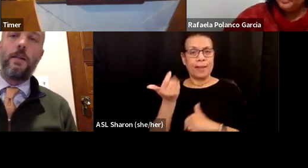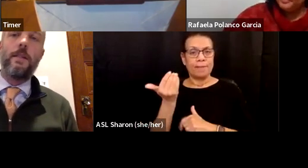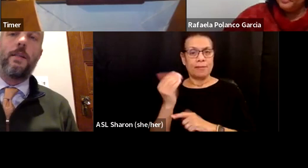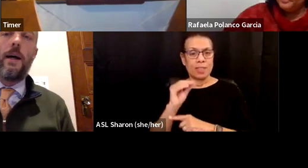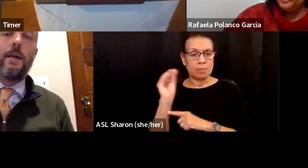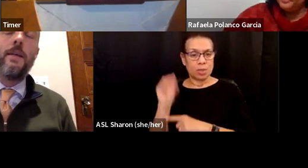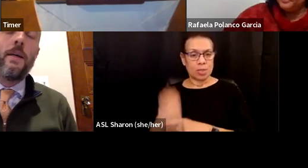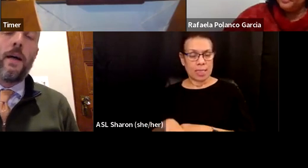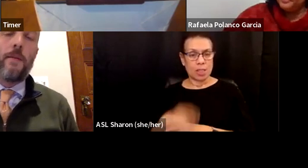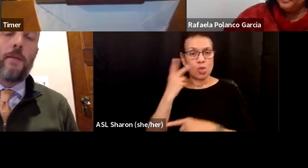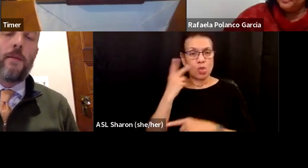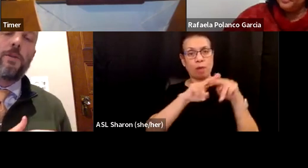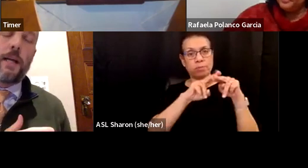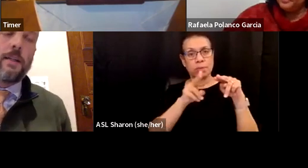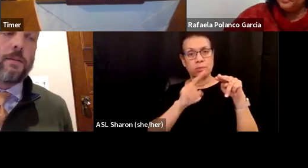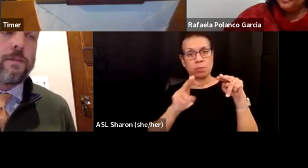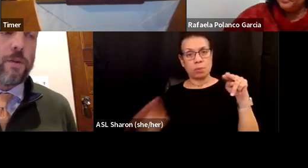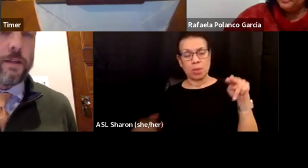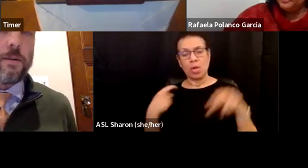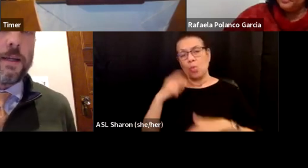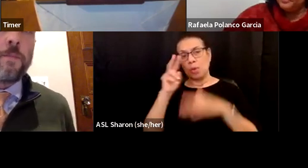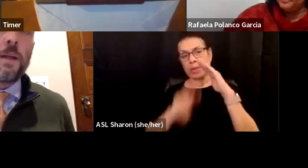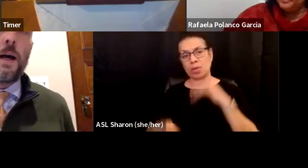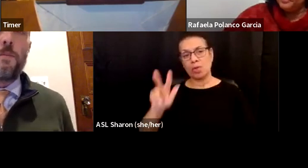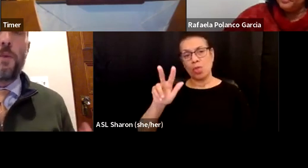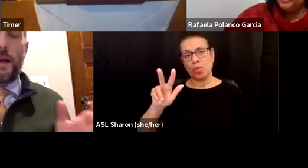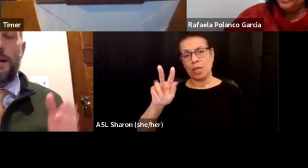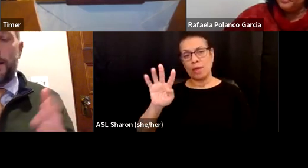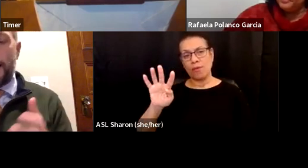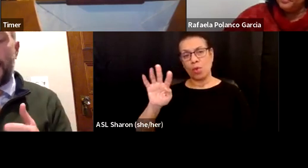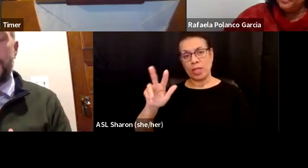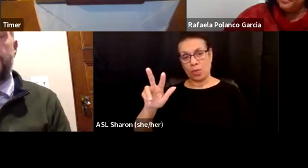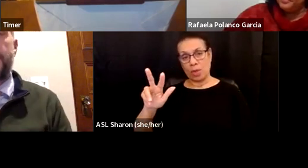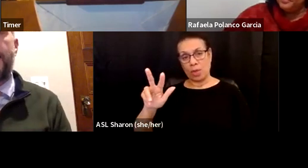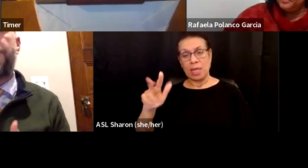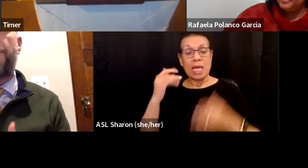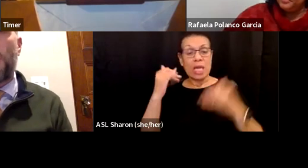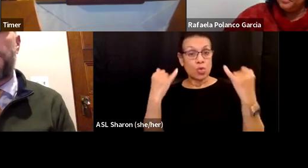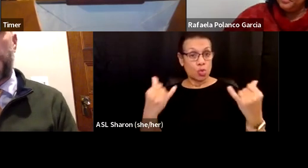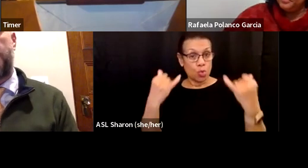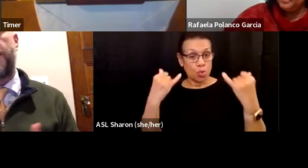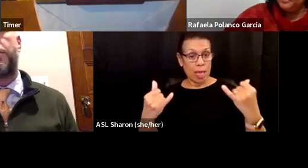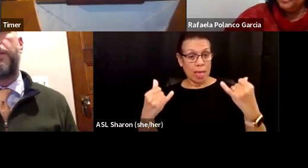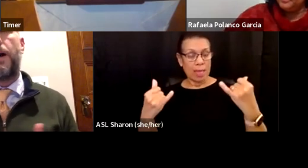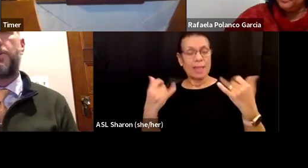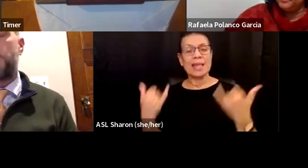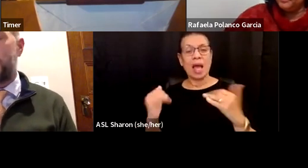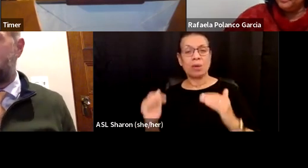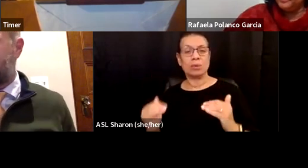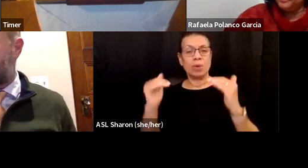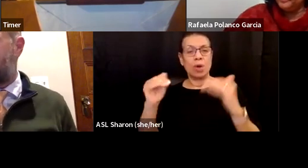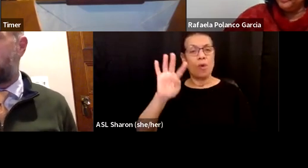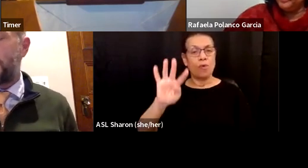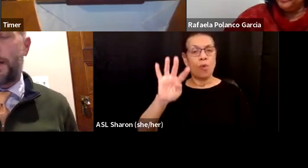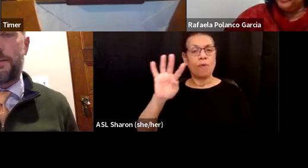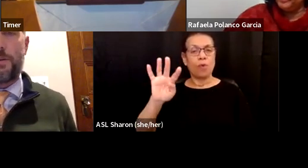sort of look at the decline um so we were projected at 343. um we are uh as of today at 443 so we have 100 more